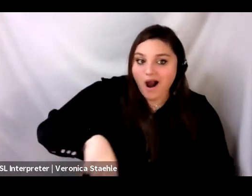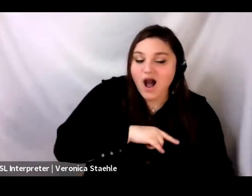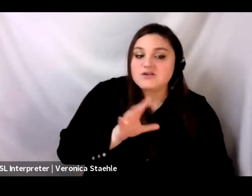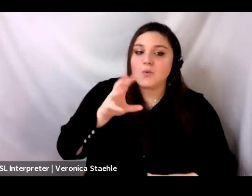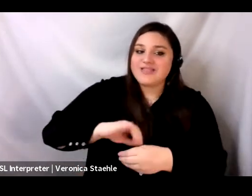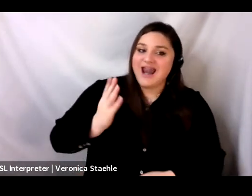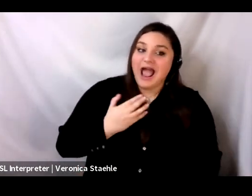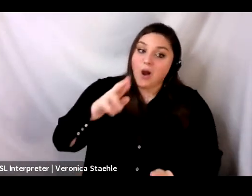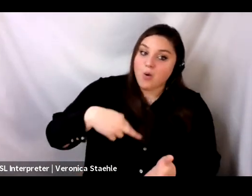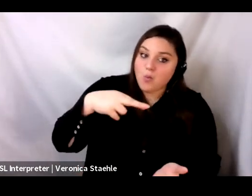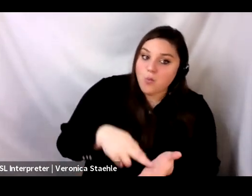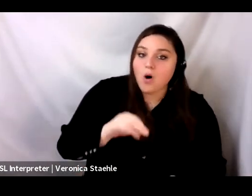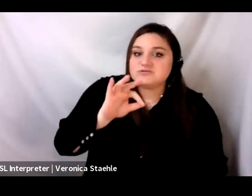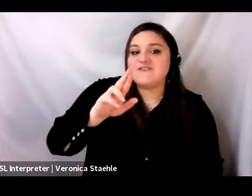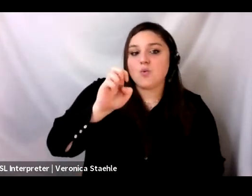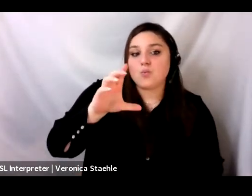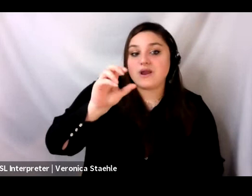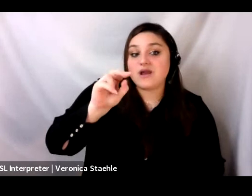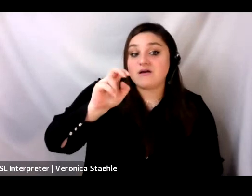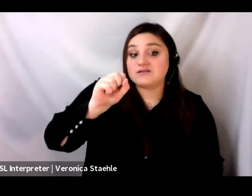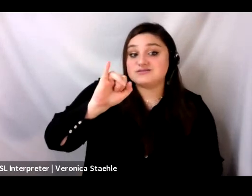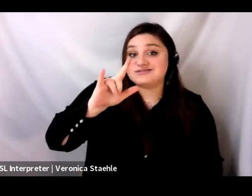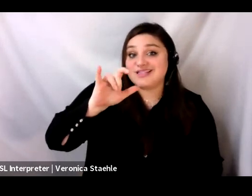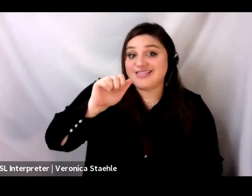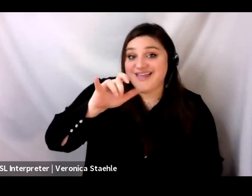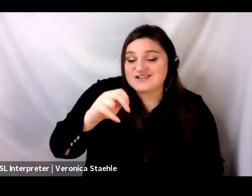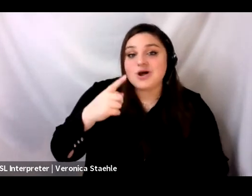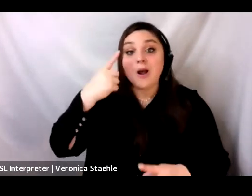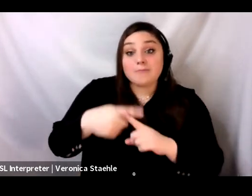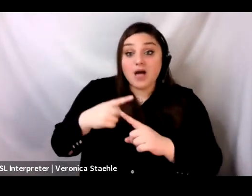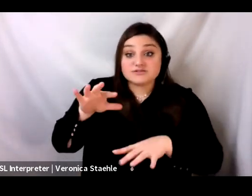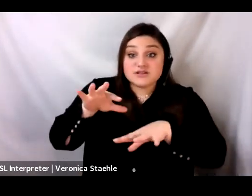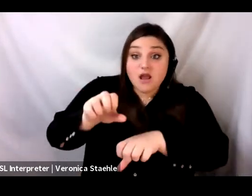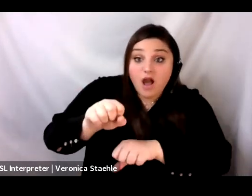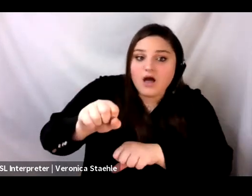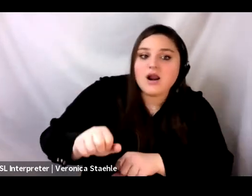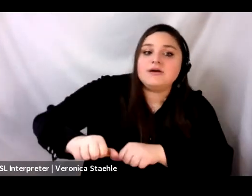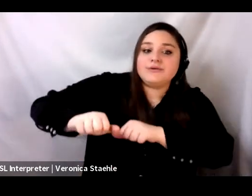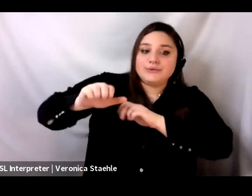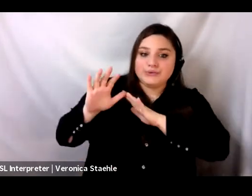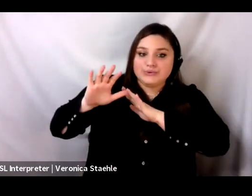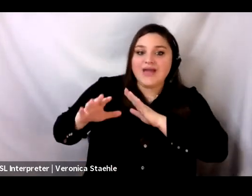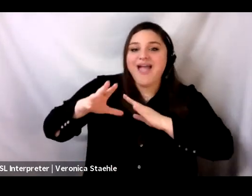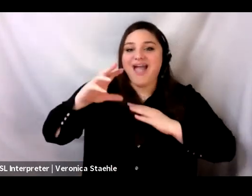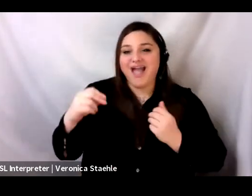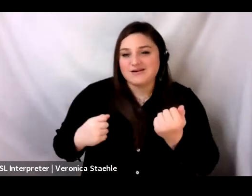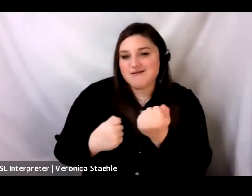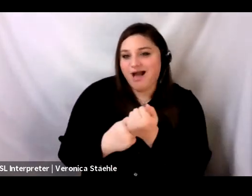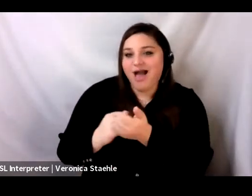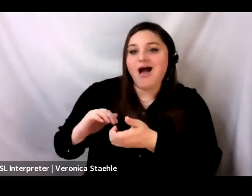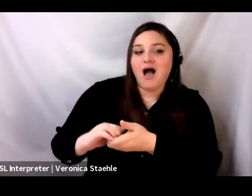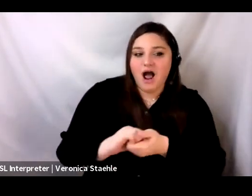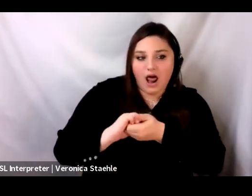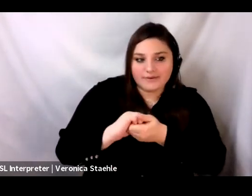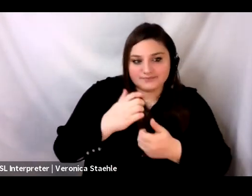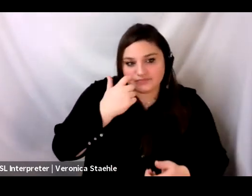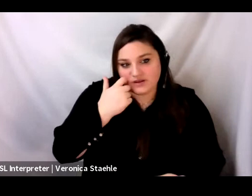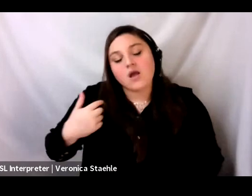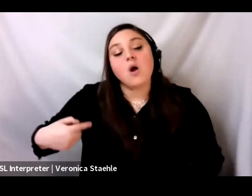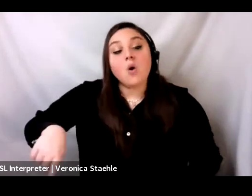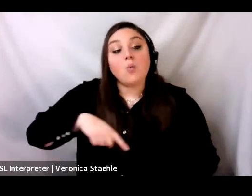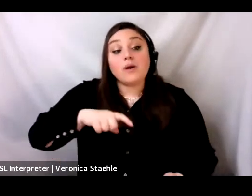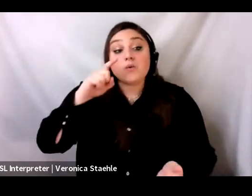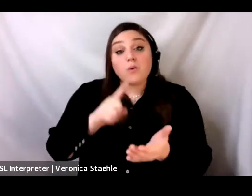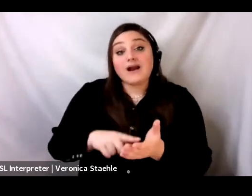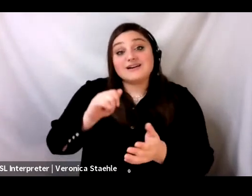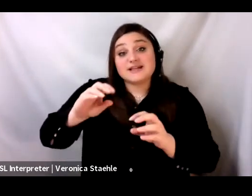and allyship. We recognize that as an organization based in New York City, we have benefited and continue to